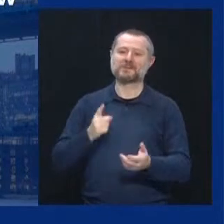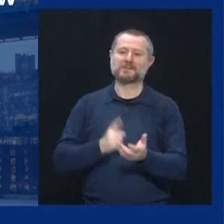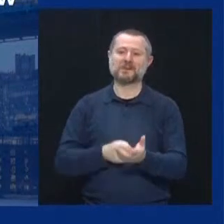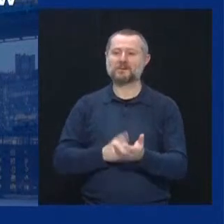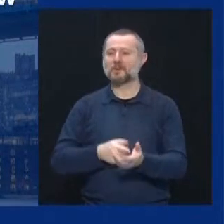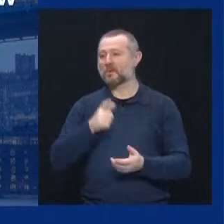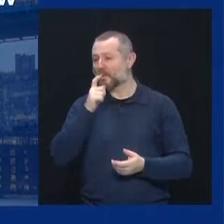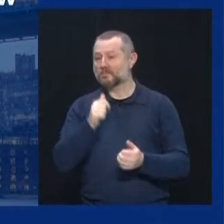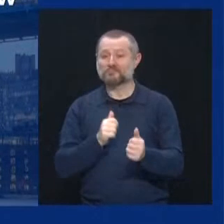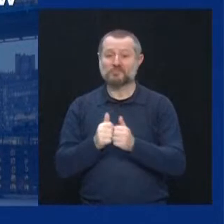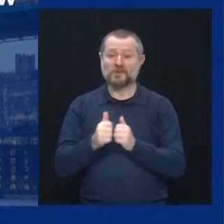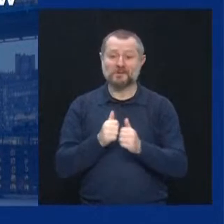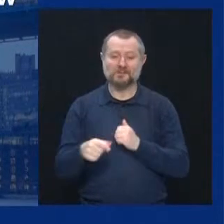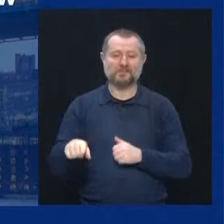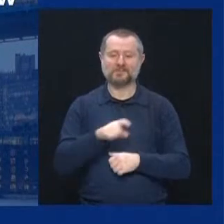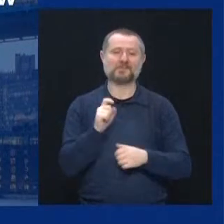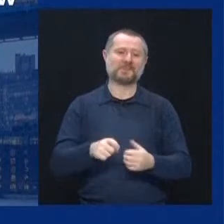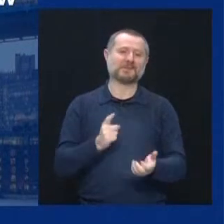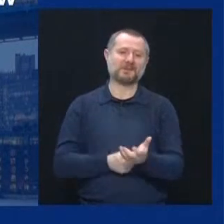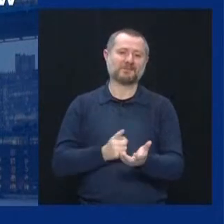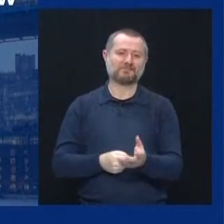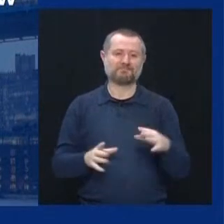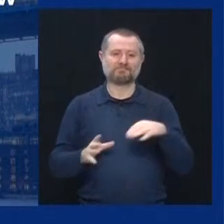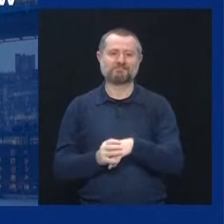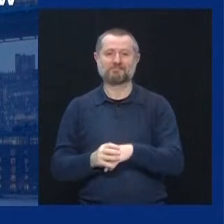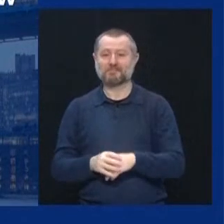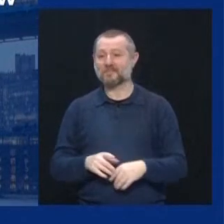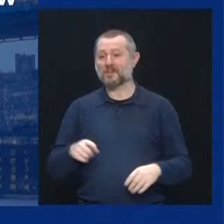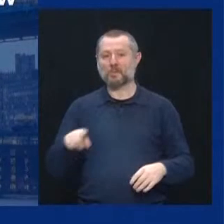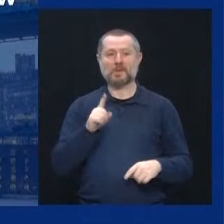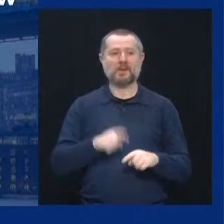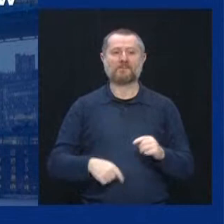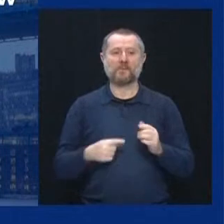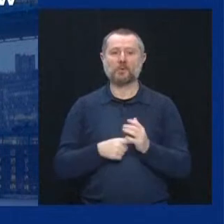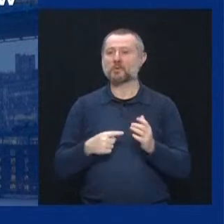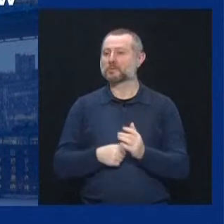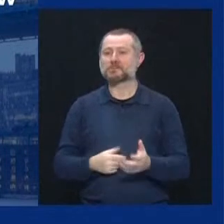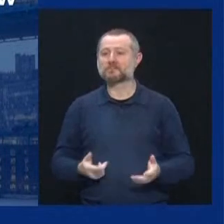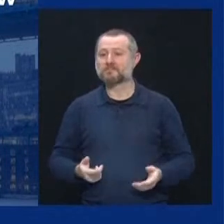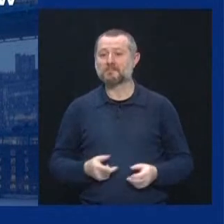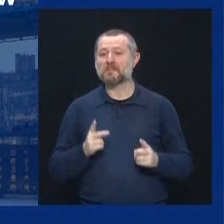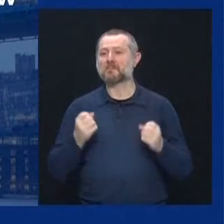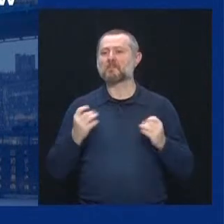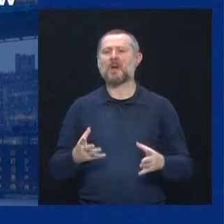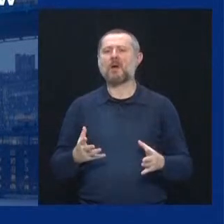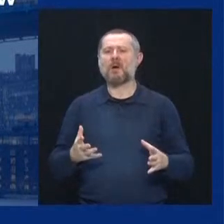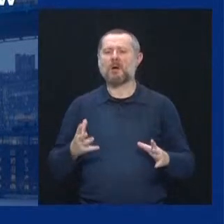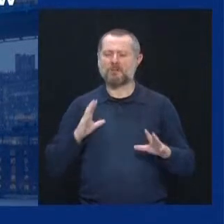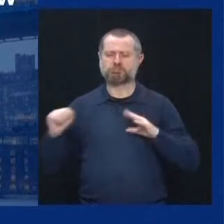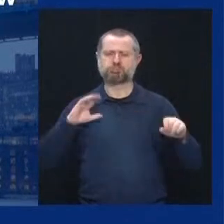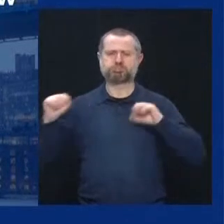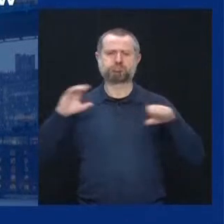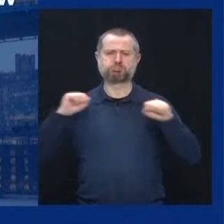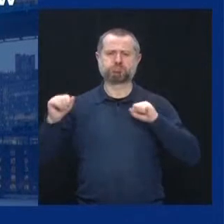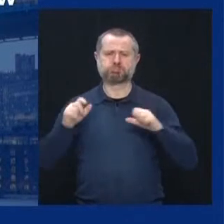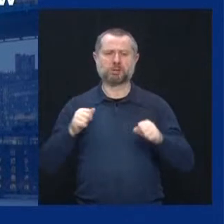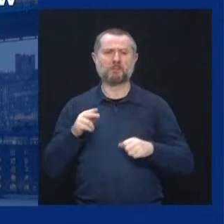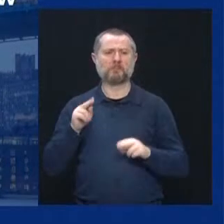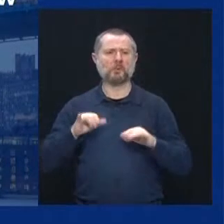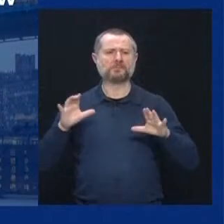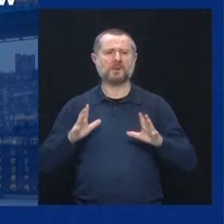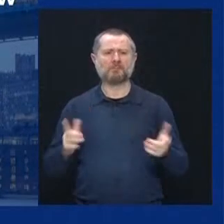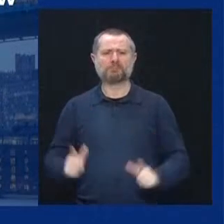affordable housing crisis. And you have people who are leaving New York City. This is what should